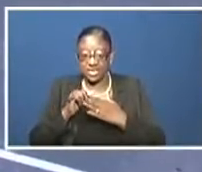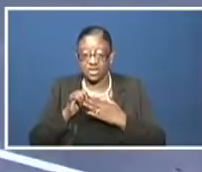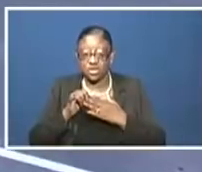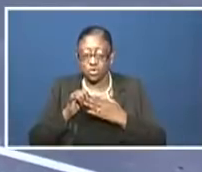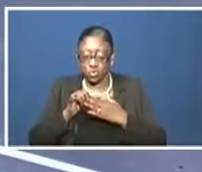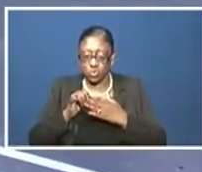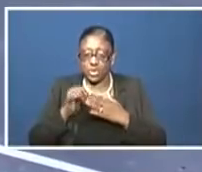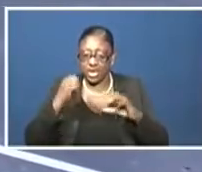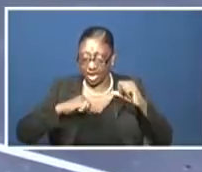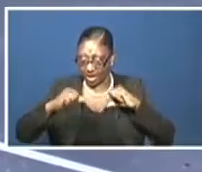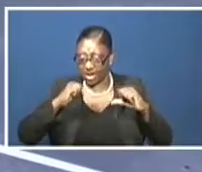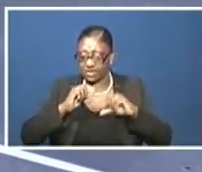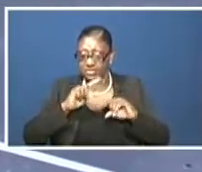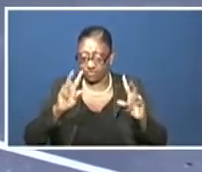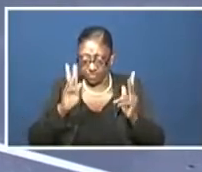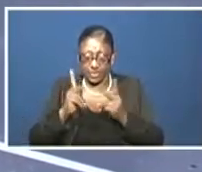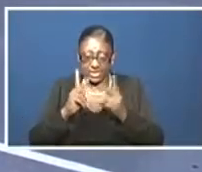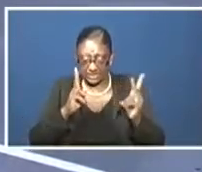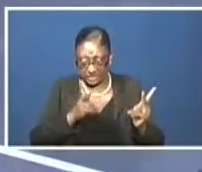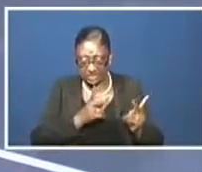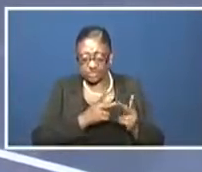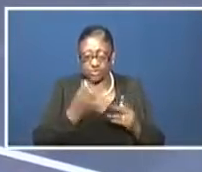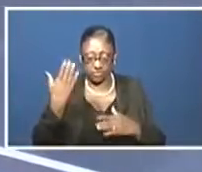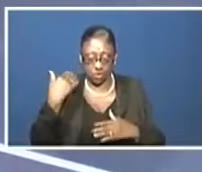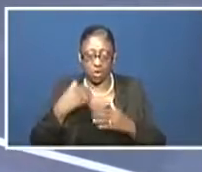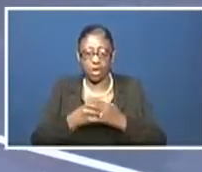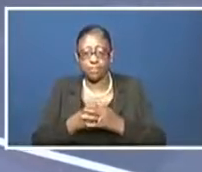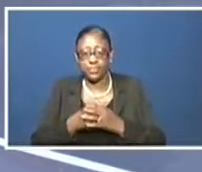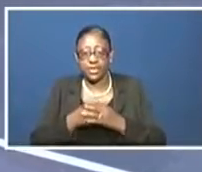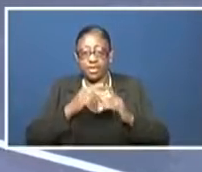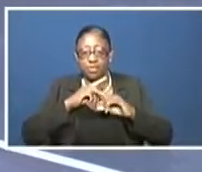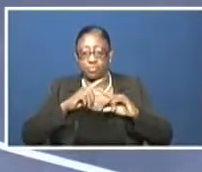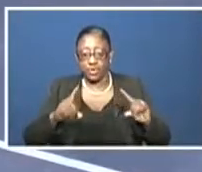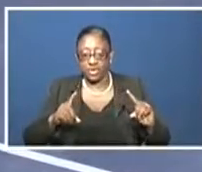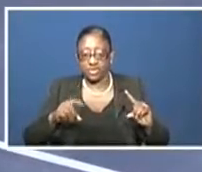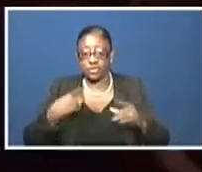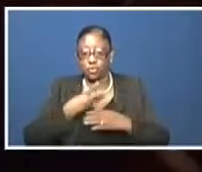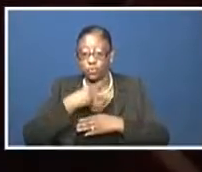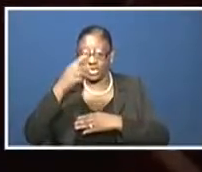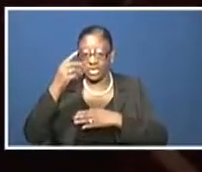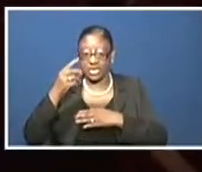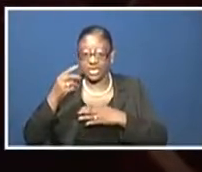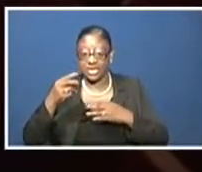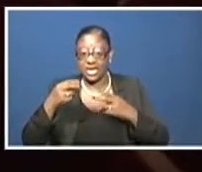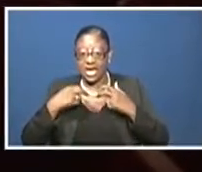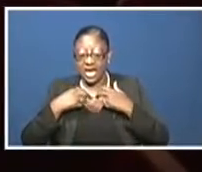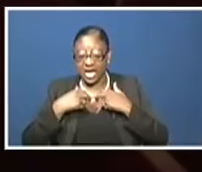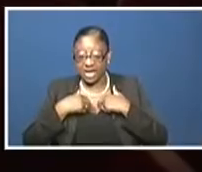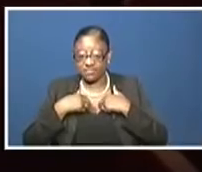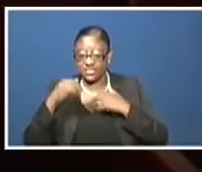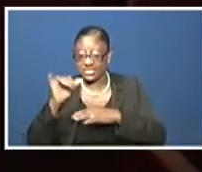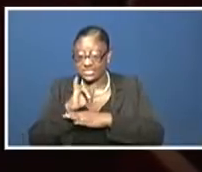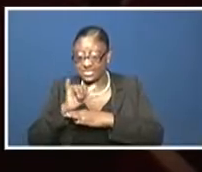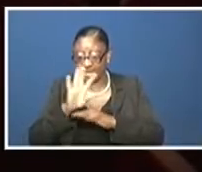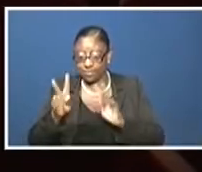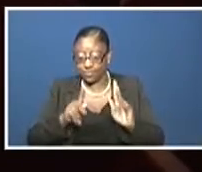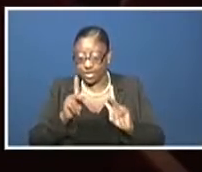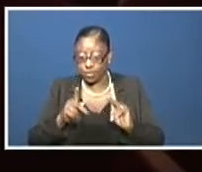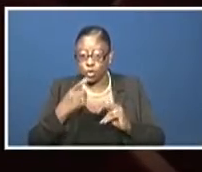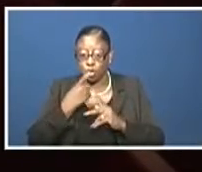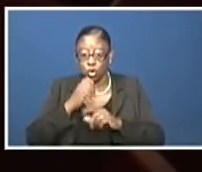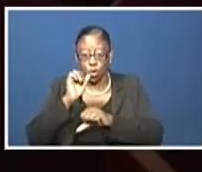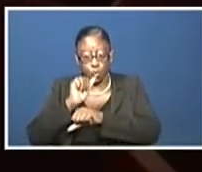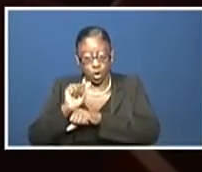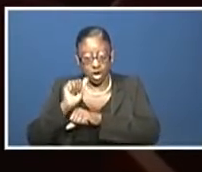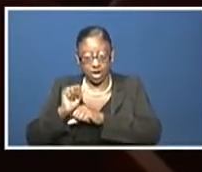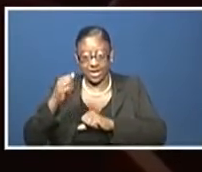of different spaces over the years. Our main issue is that we produce the same people who are working in the theater,